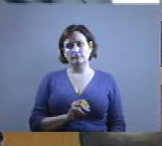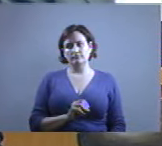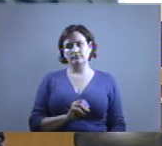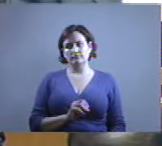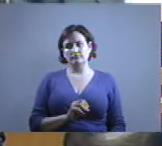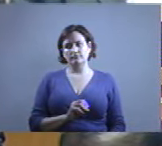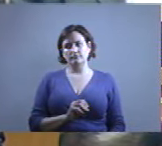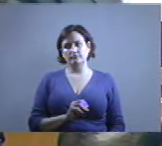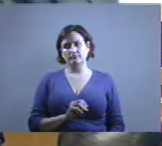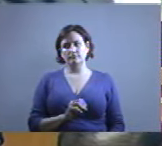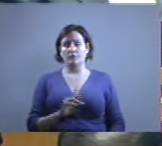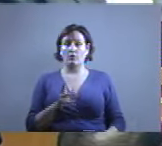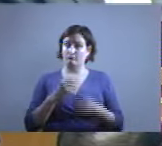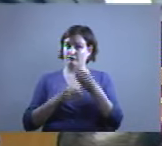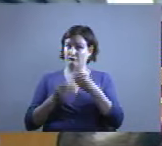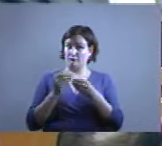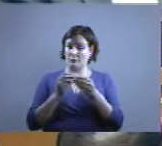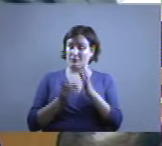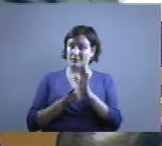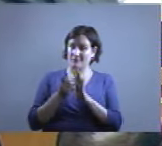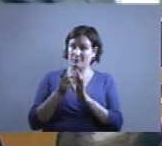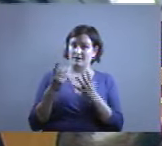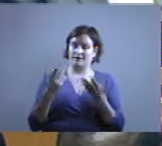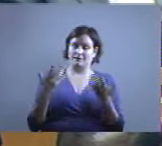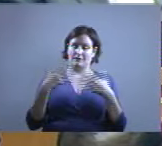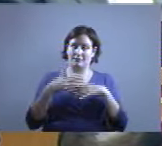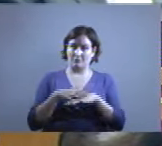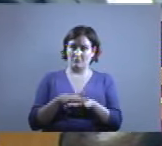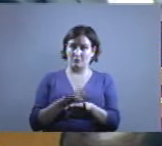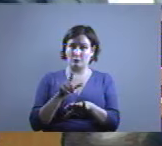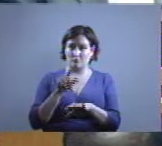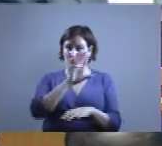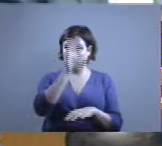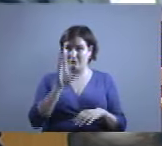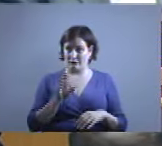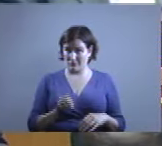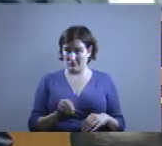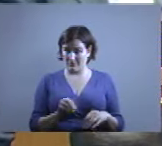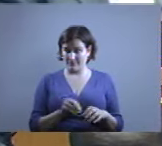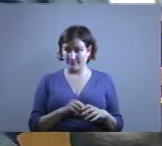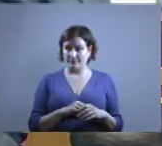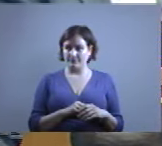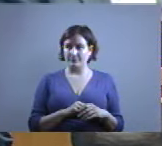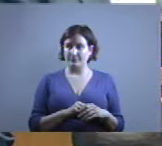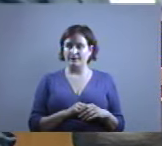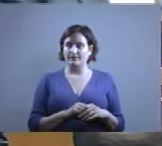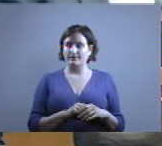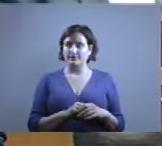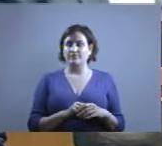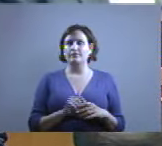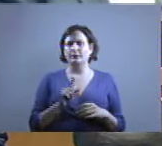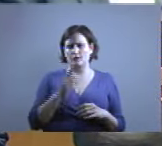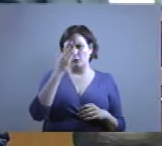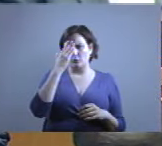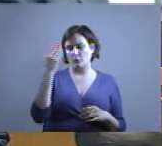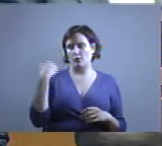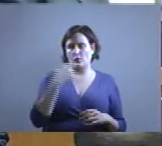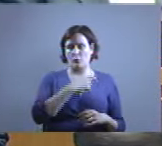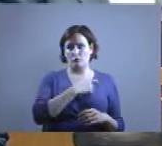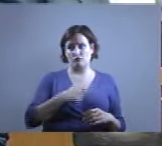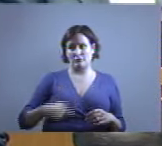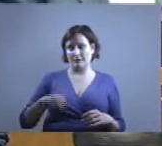economic development and integration of Africa. As you may remember, President Macky